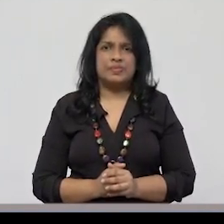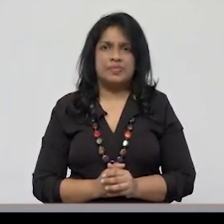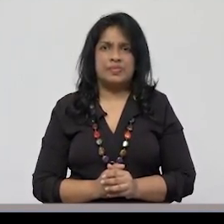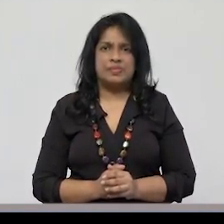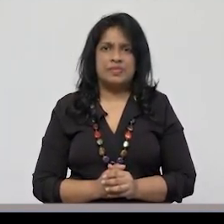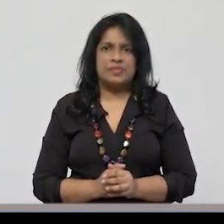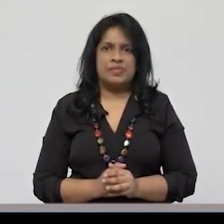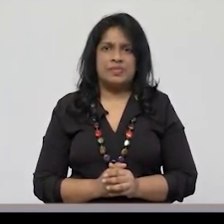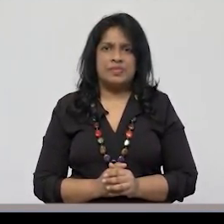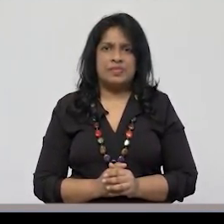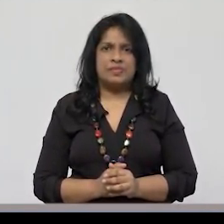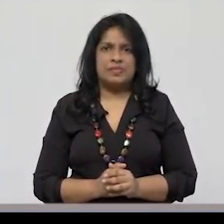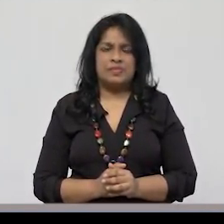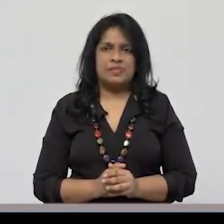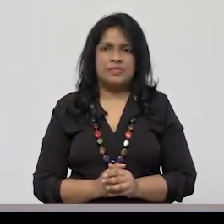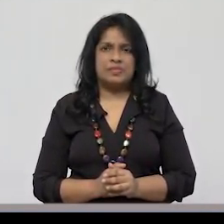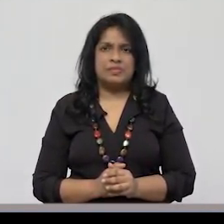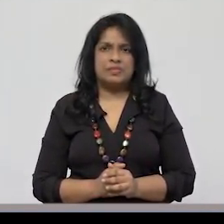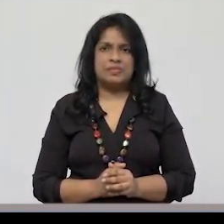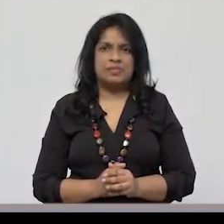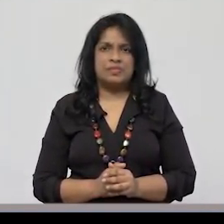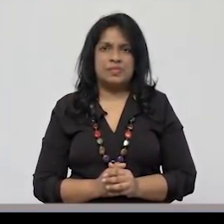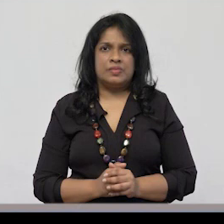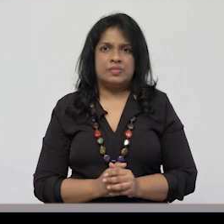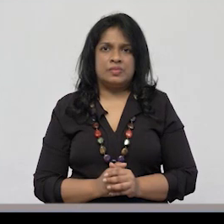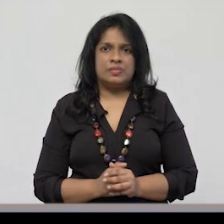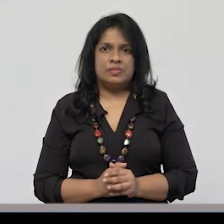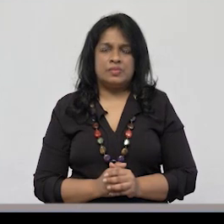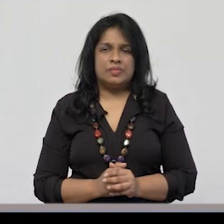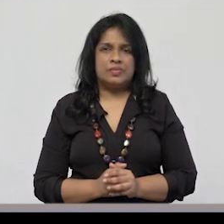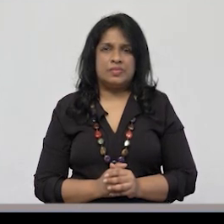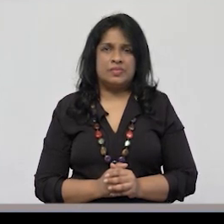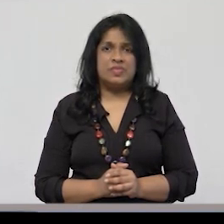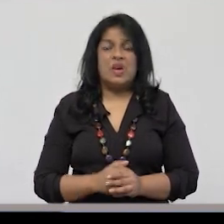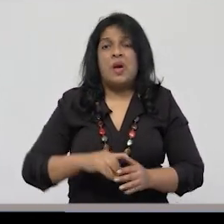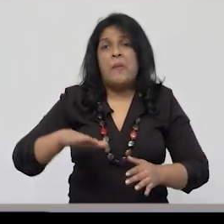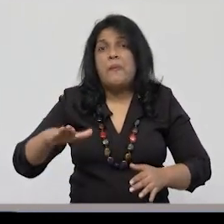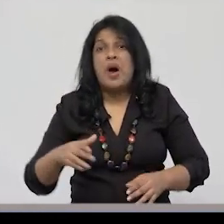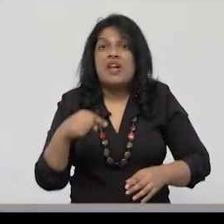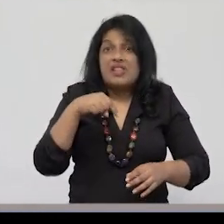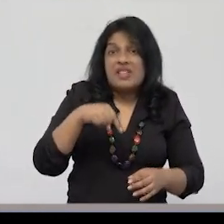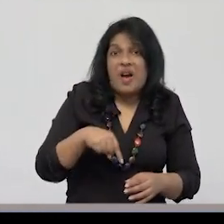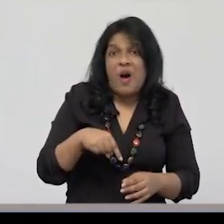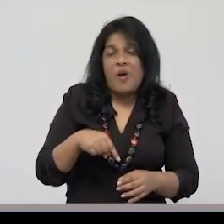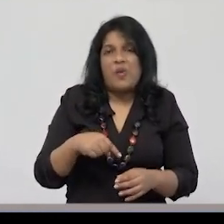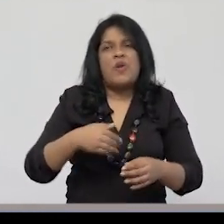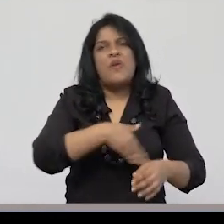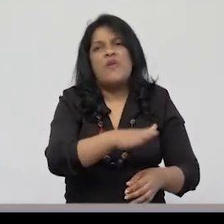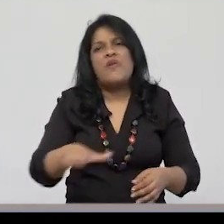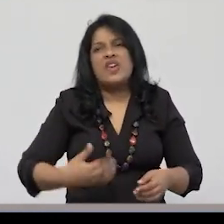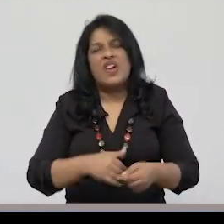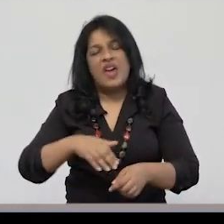back. We're praying, we're reading. Then we are waiting now to crawl back into our old